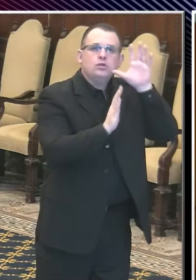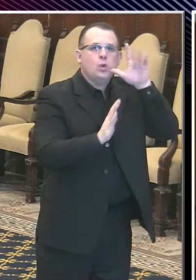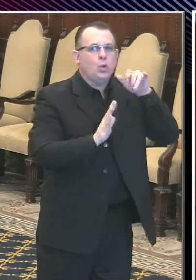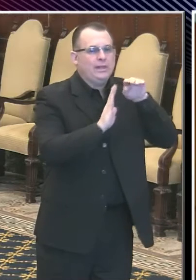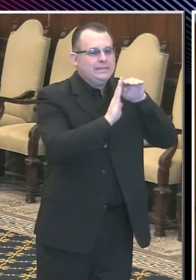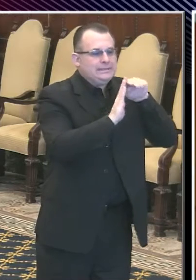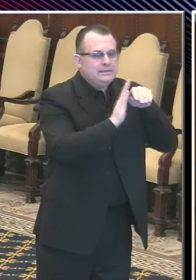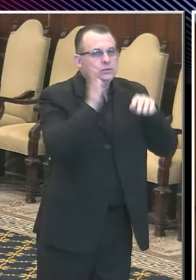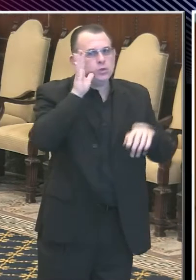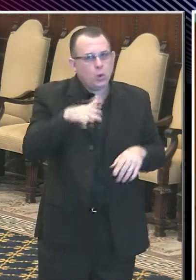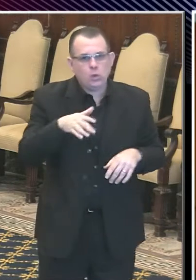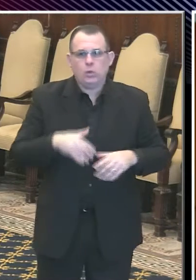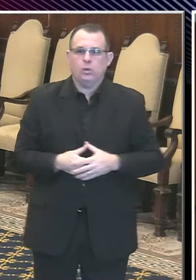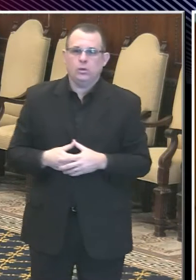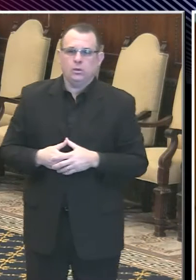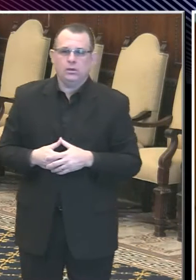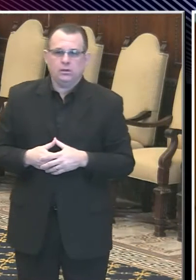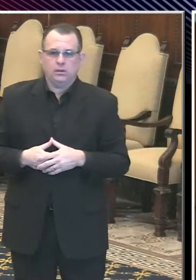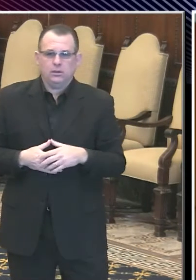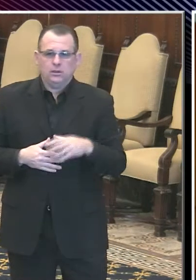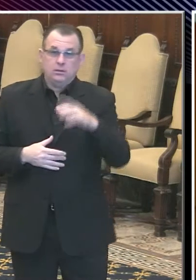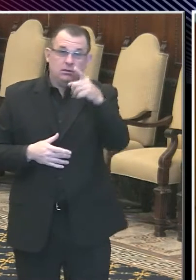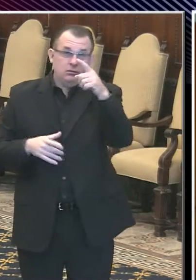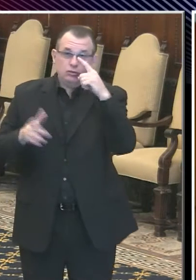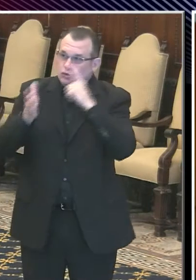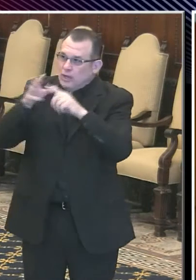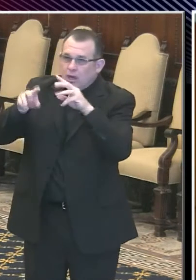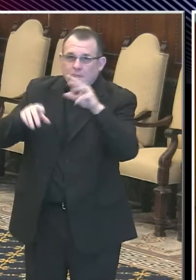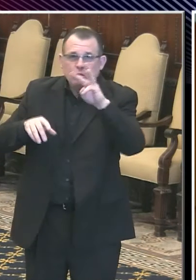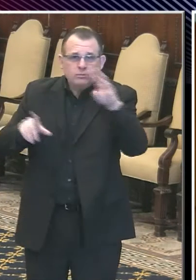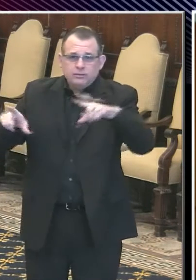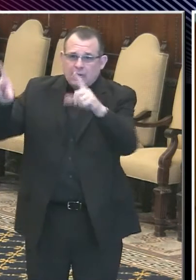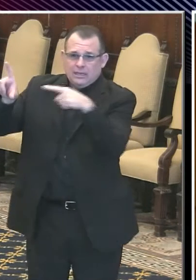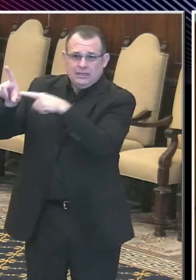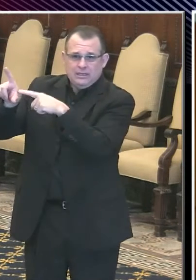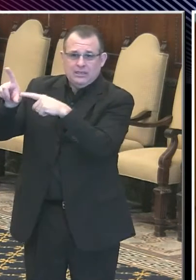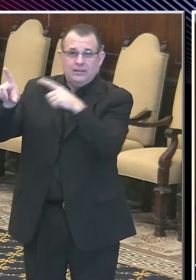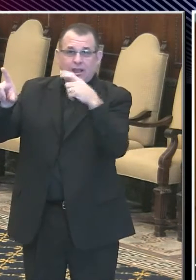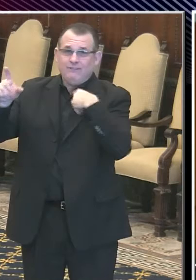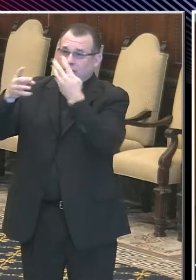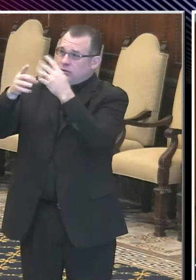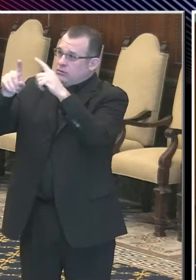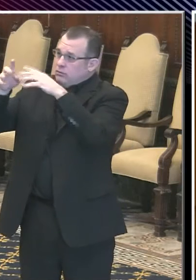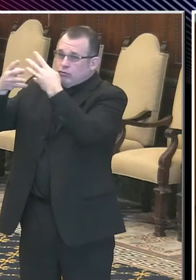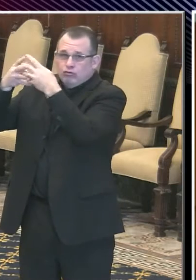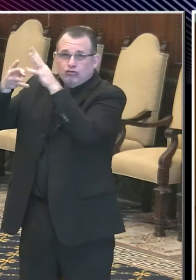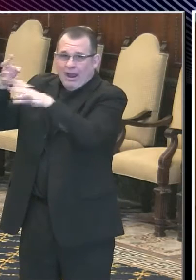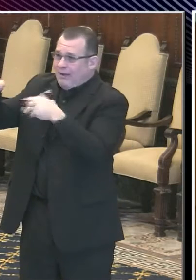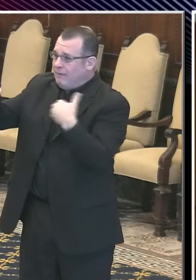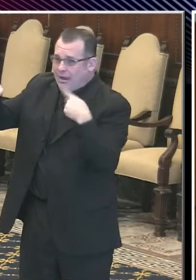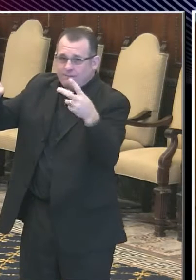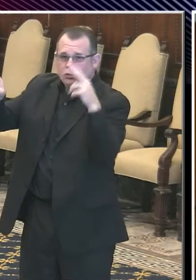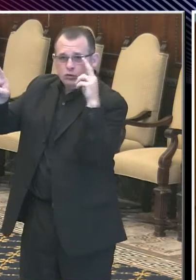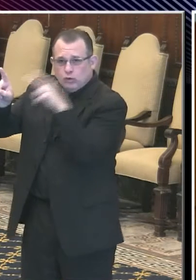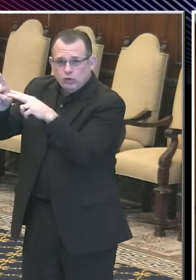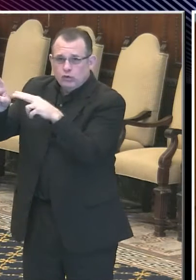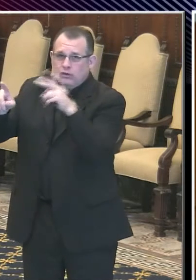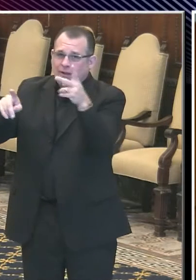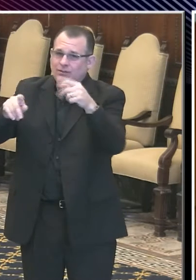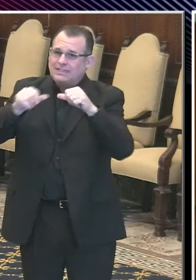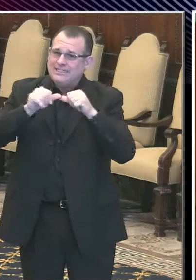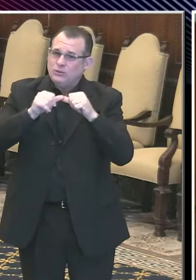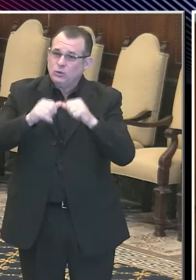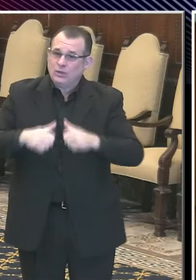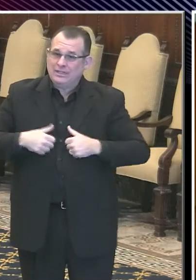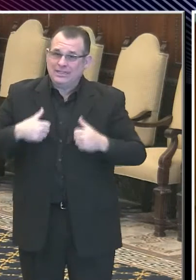a better sense of that, look at the graph on our website for a sense of the trends. We're continuing to see clusters in congregate settings where people live together and there's a